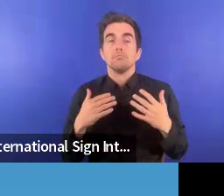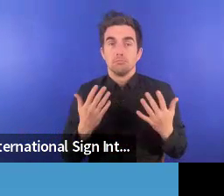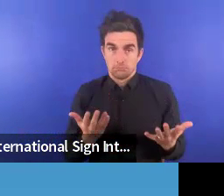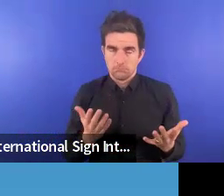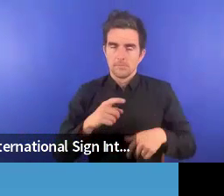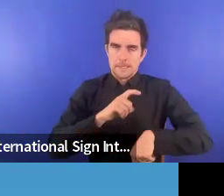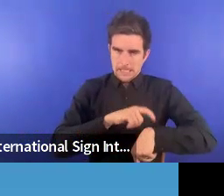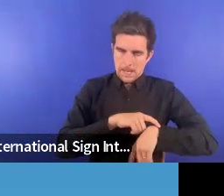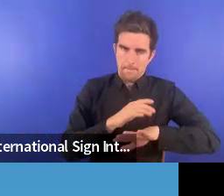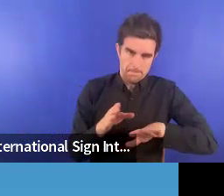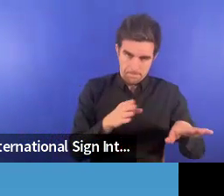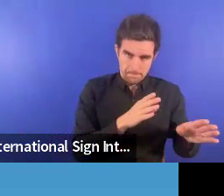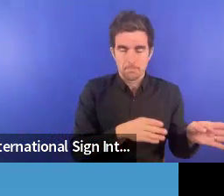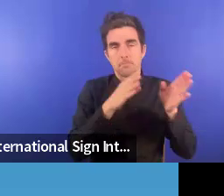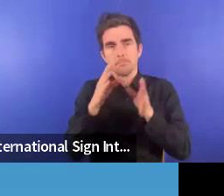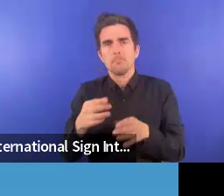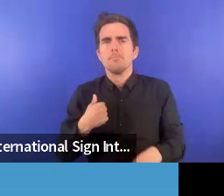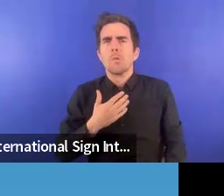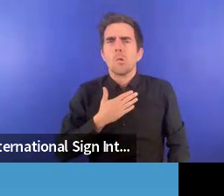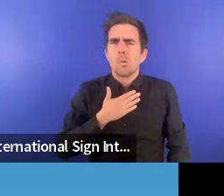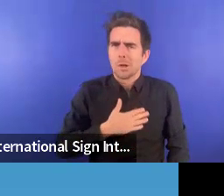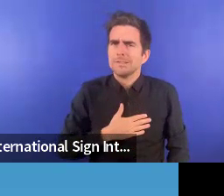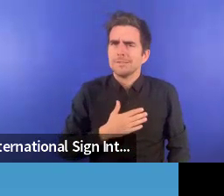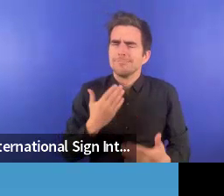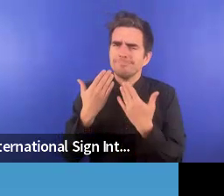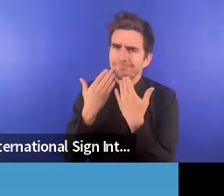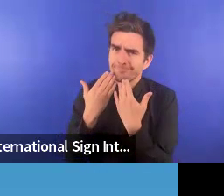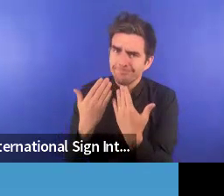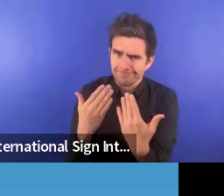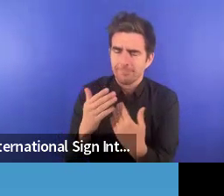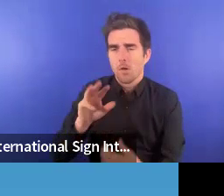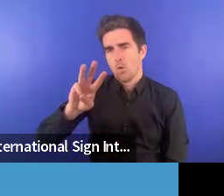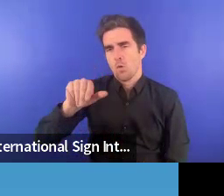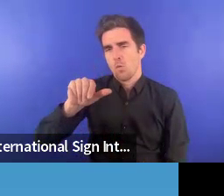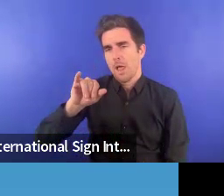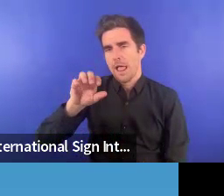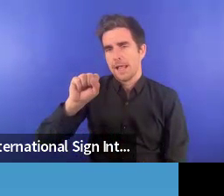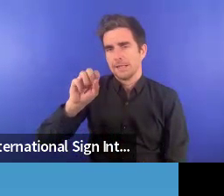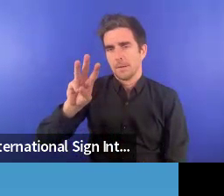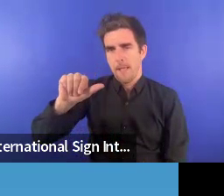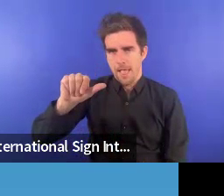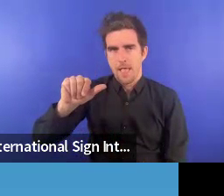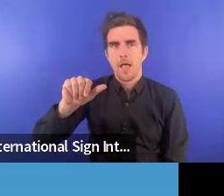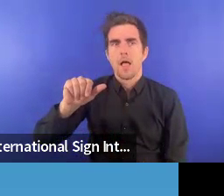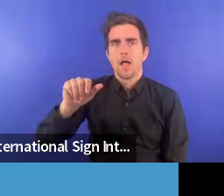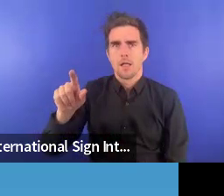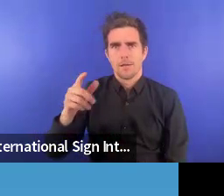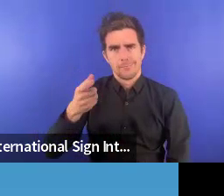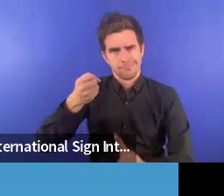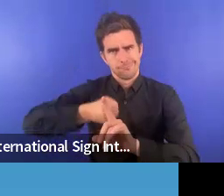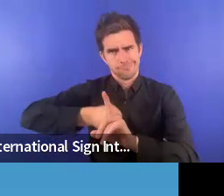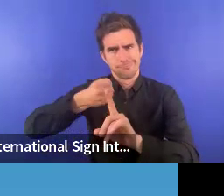for emphasizing how important it is to get to know your audience and who your target audience